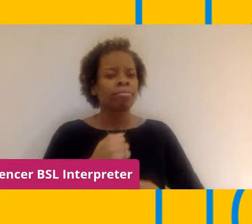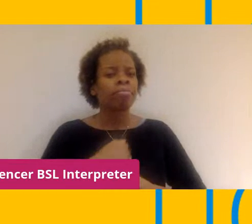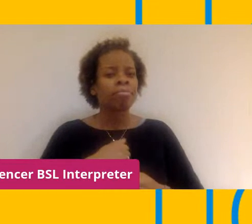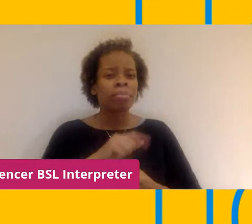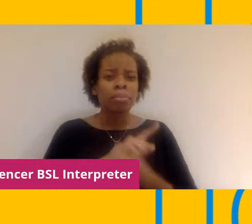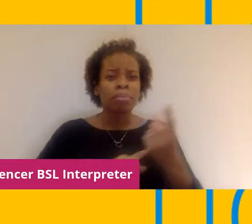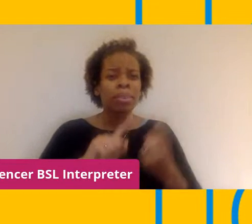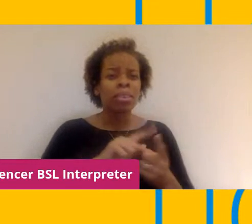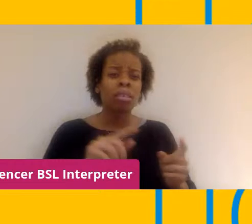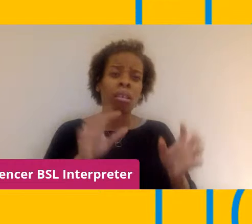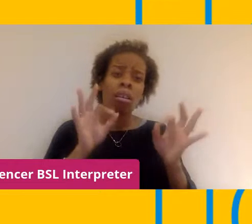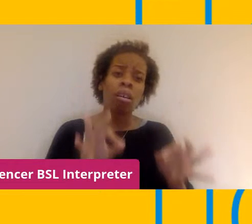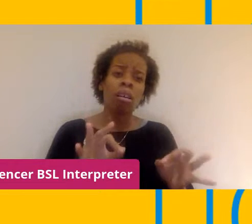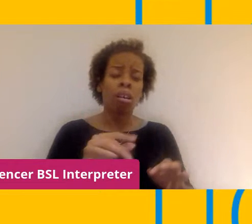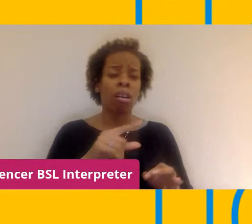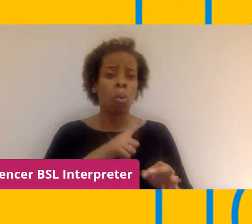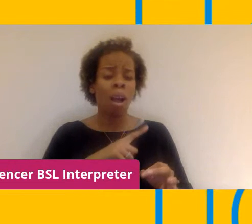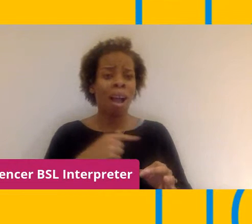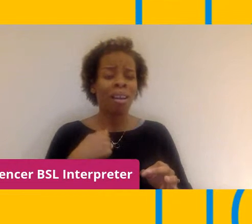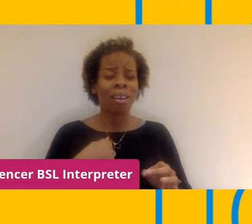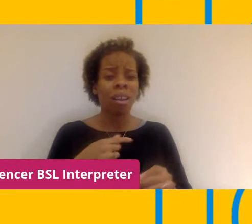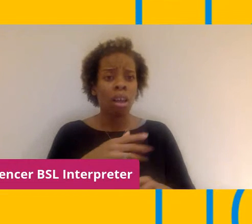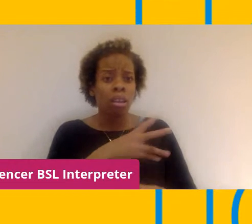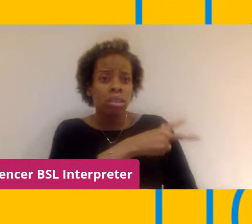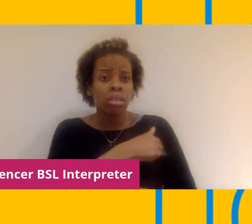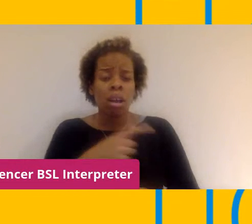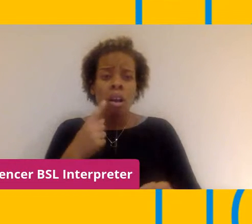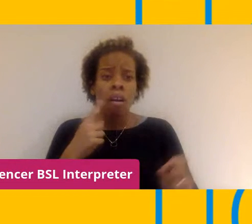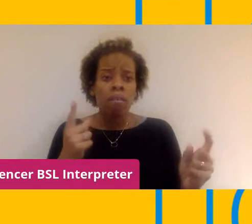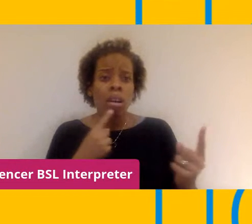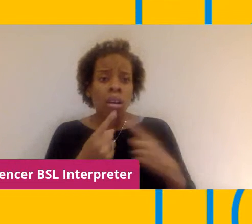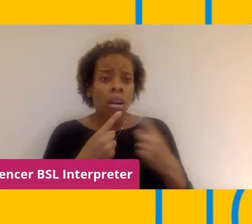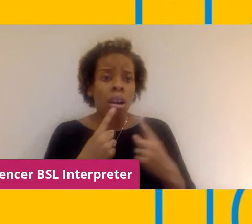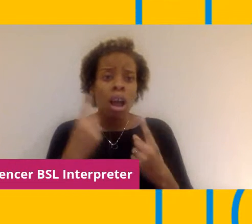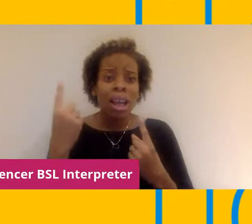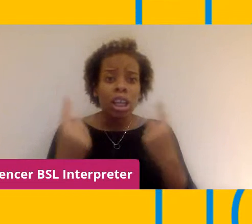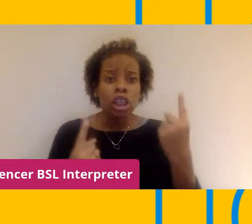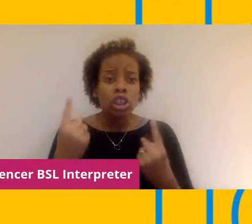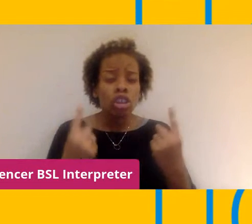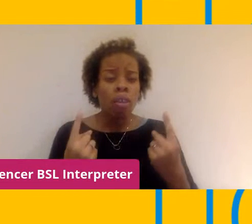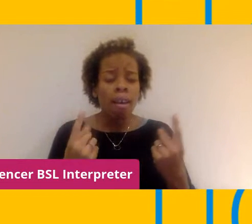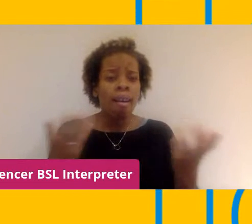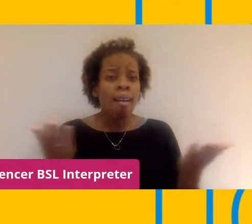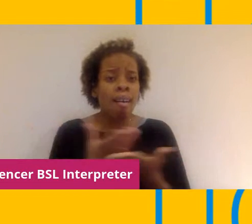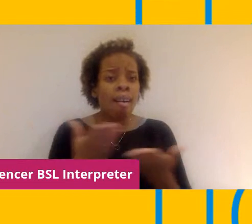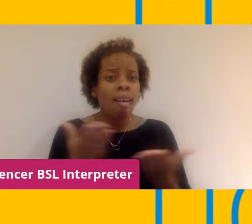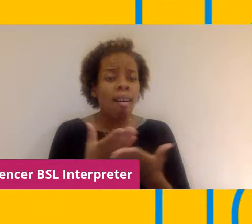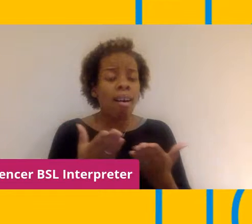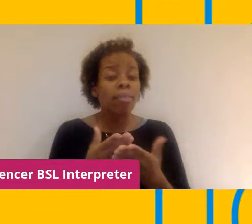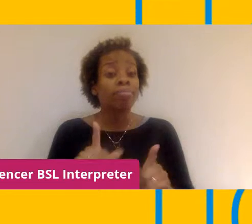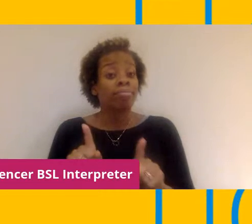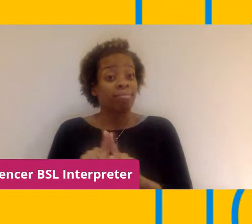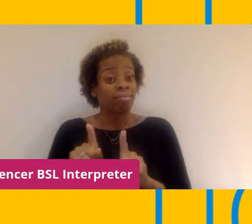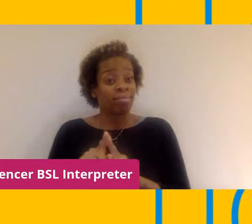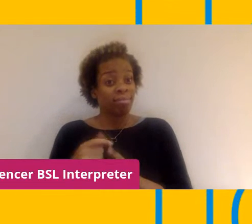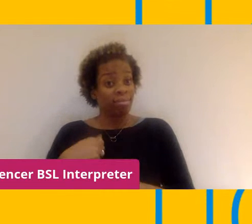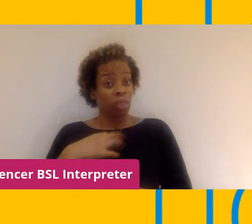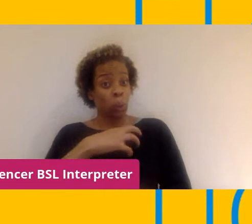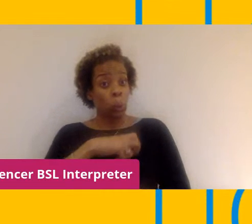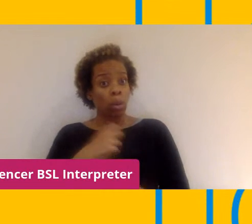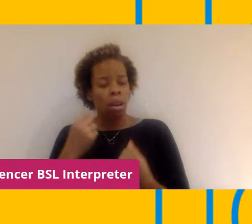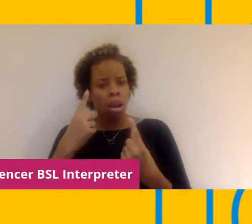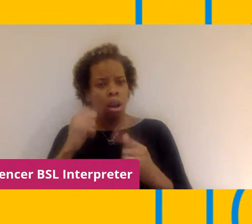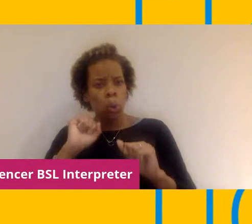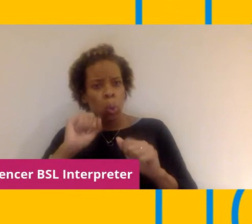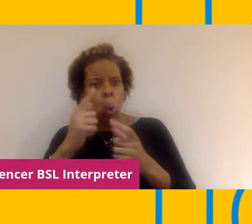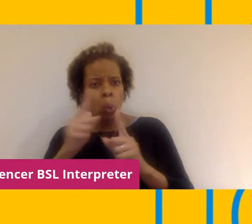staff to discuss with other members and for the branch committee to build a picture of what's happening across the university. Obviously, that's